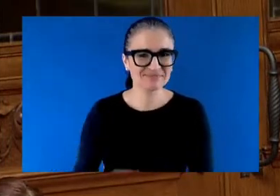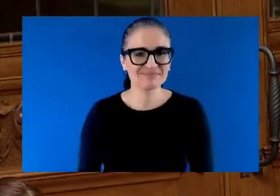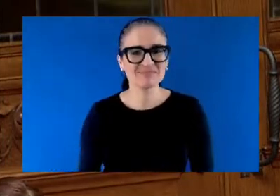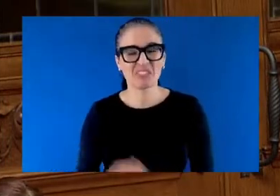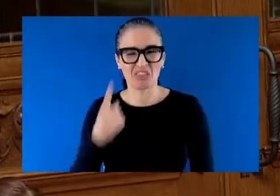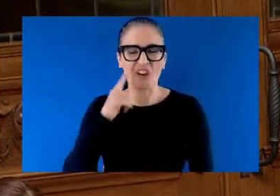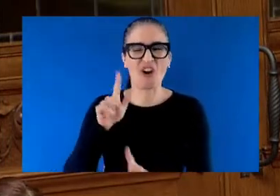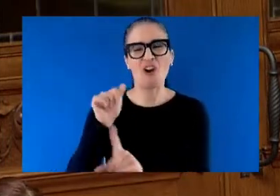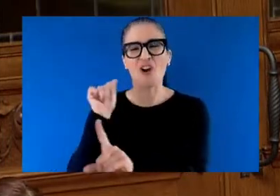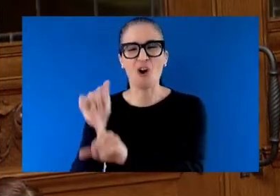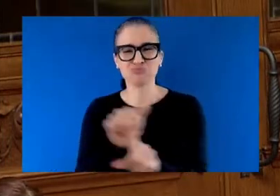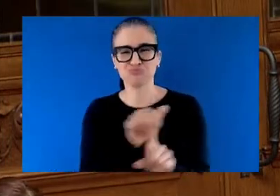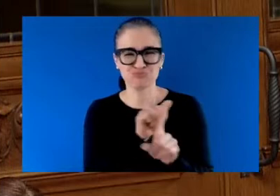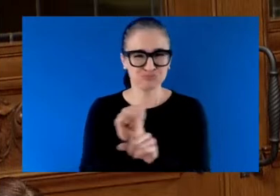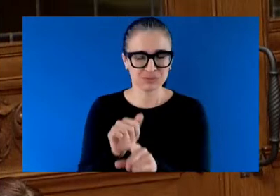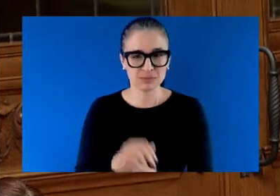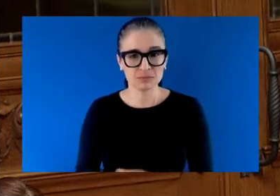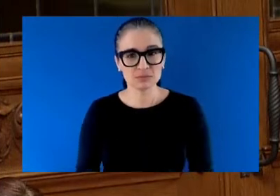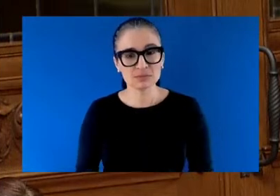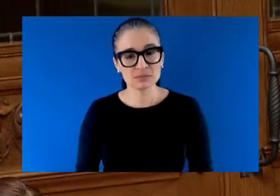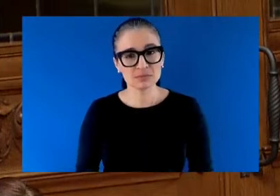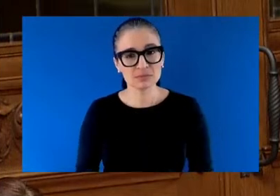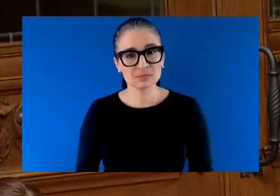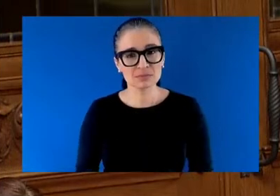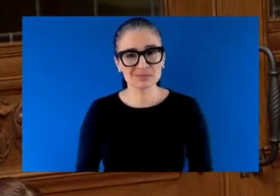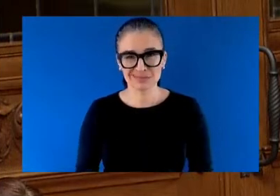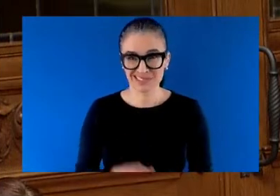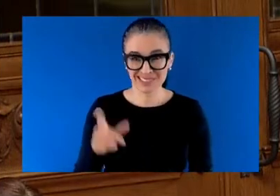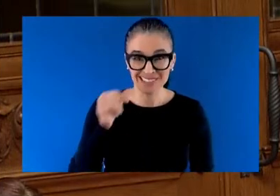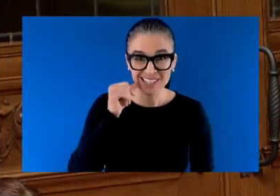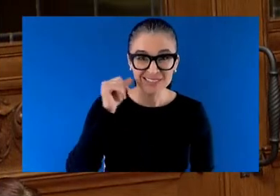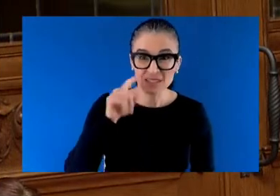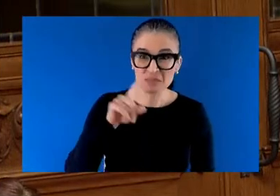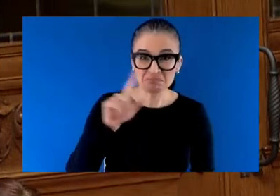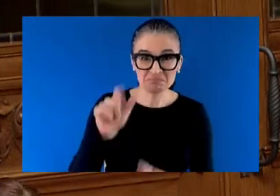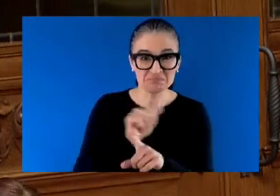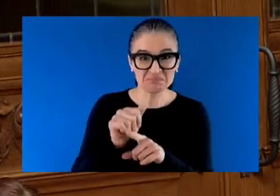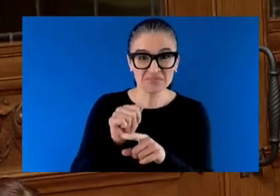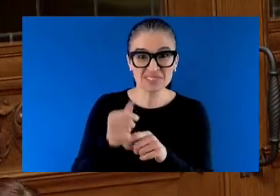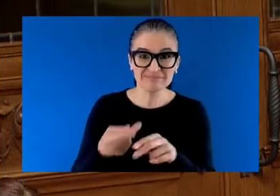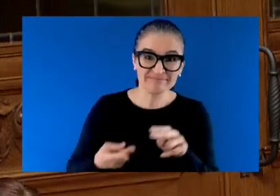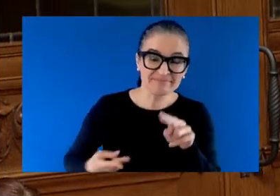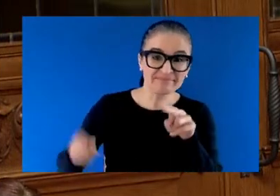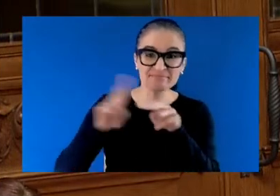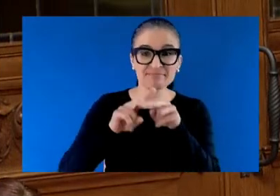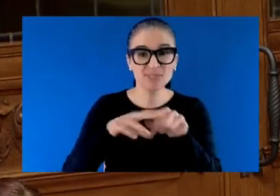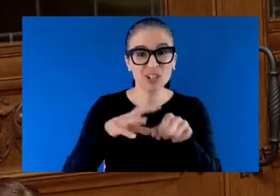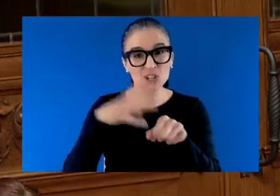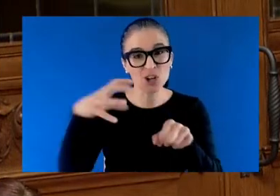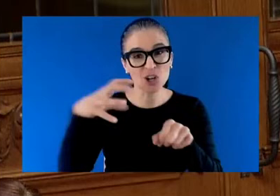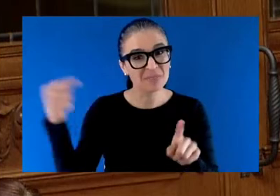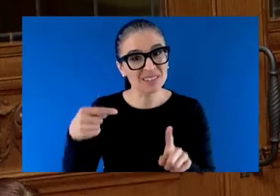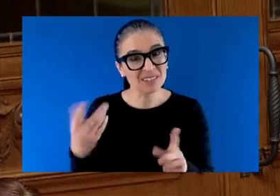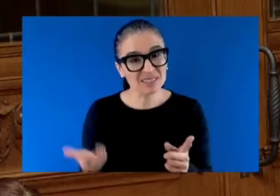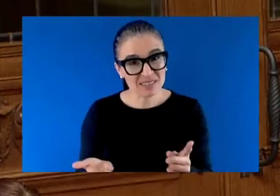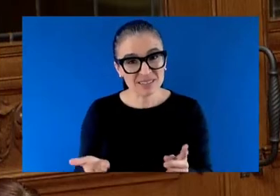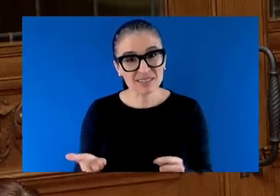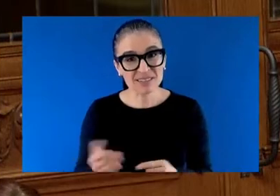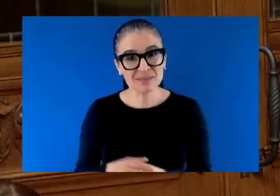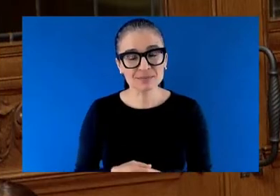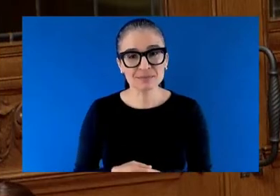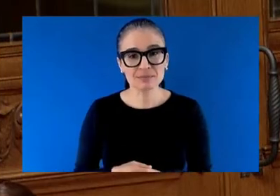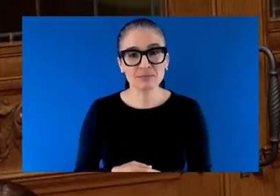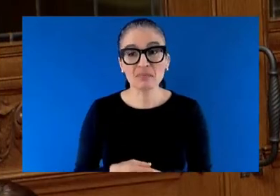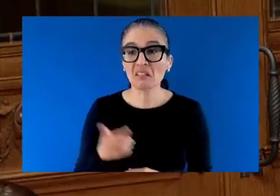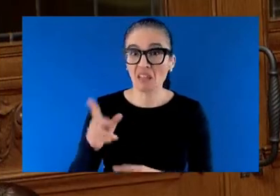Last fall, BC Conservatives spoke about the fact that this NDP carbon tax is taking two chickens out of every pot